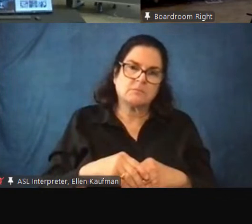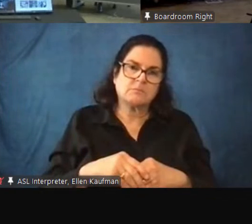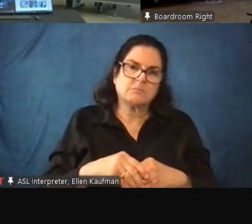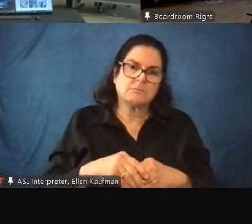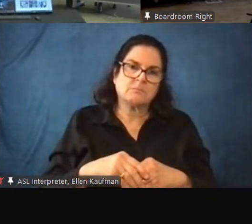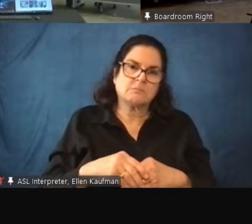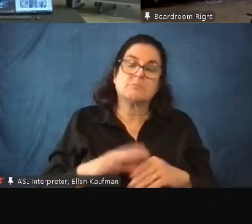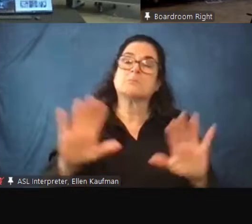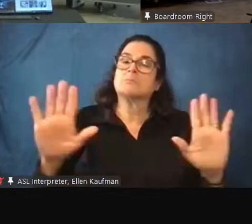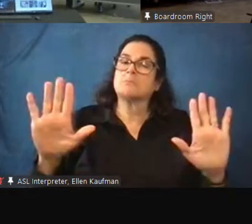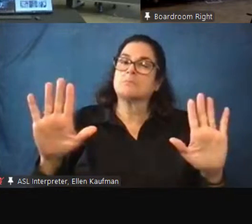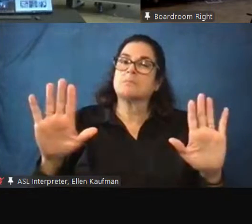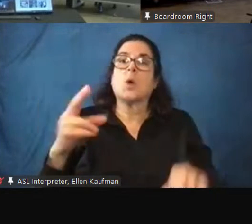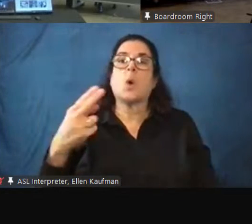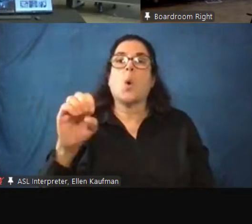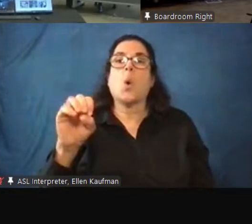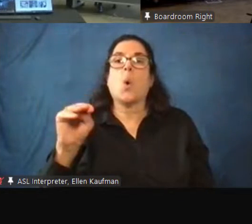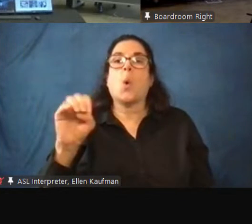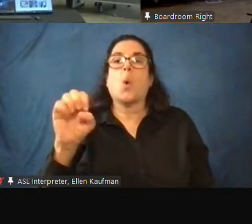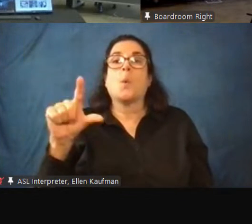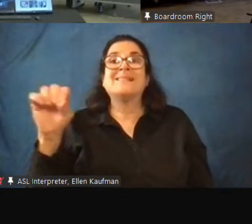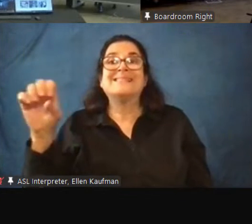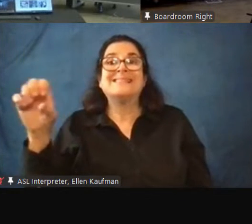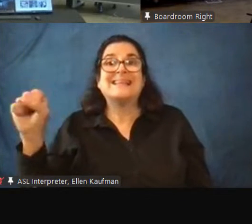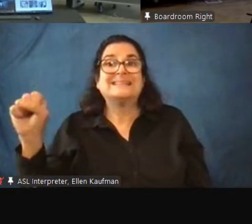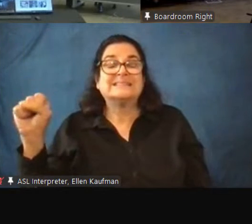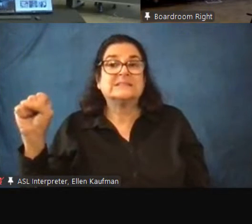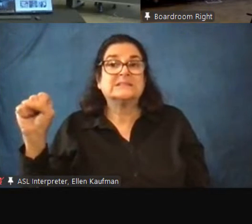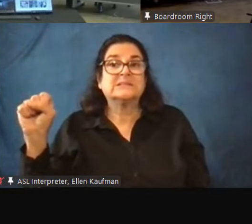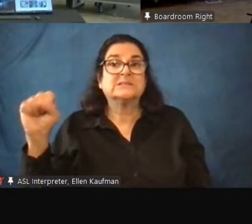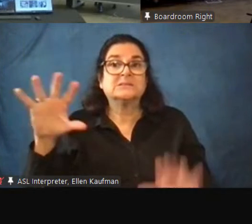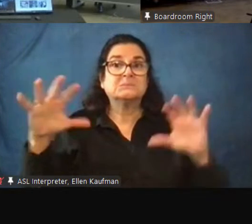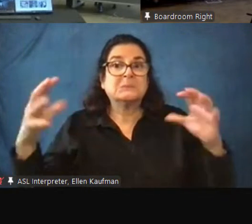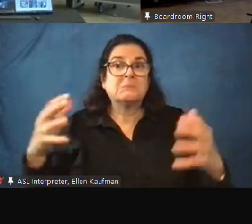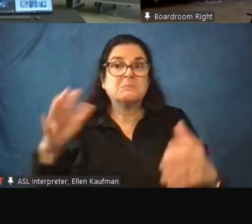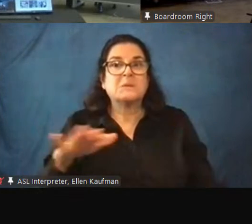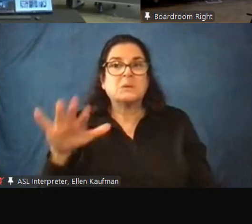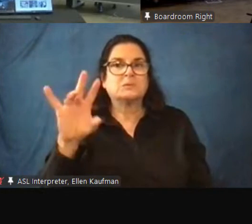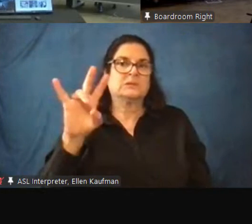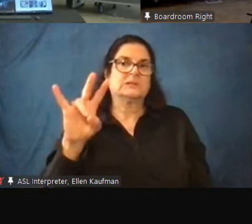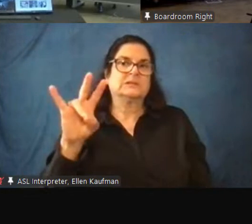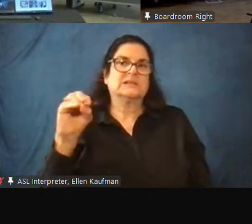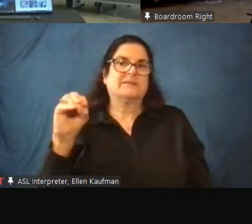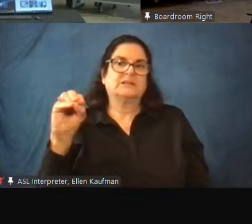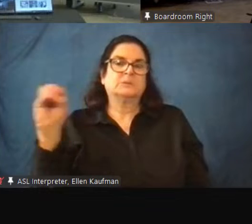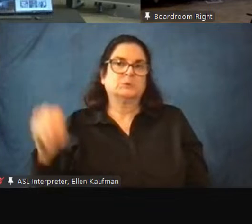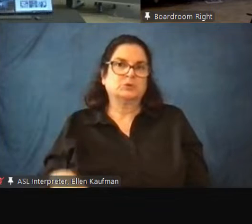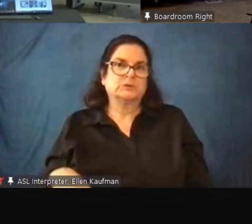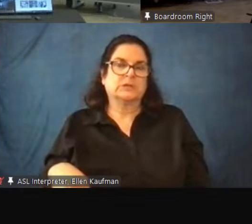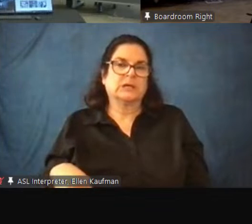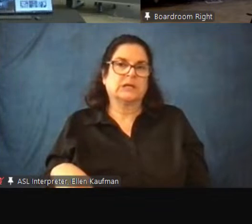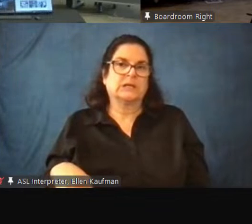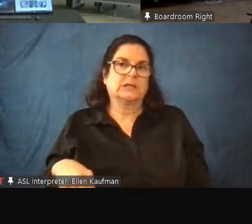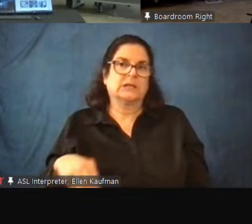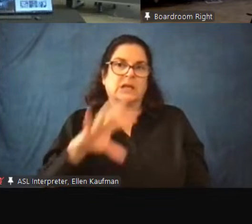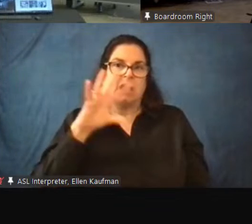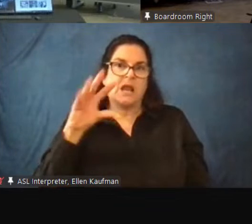the homeless population represents 70% is African-American, the homeless.